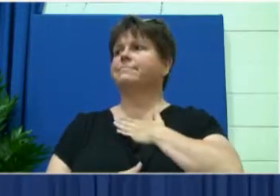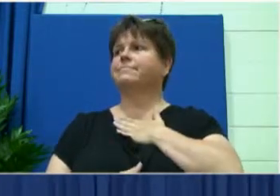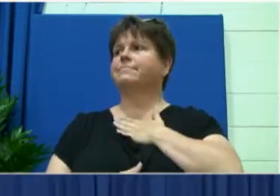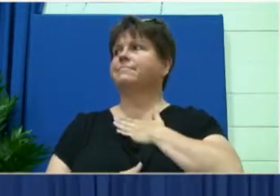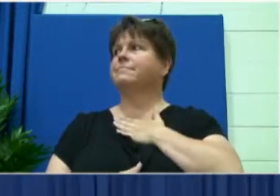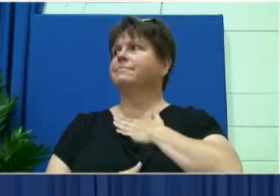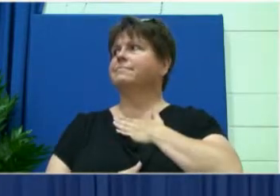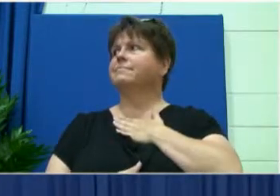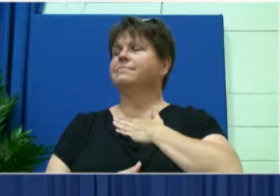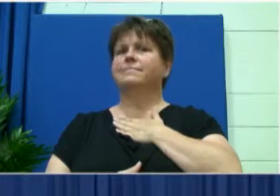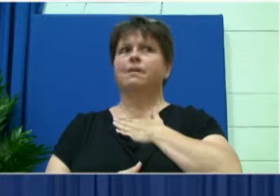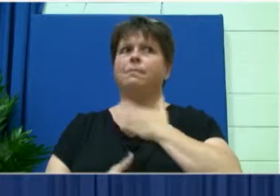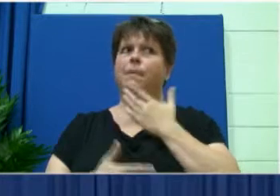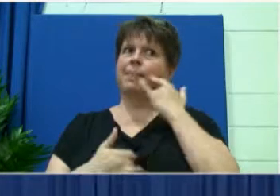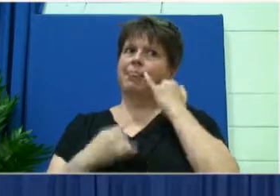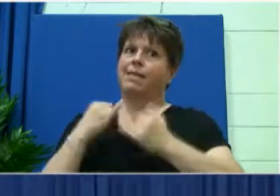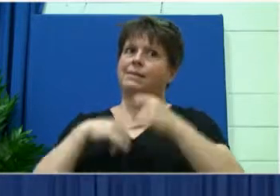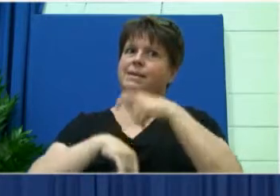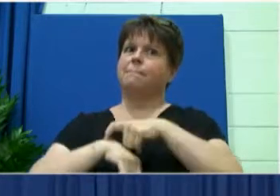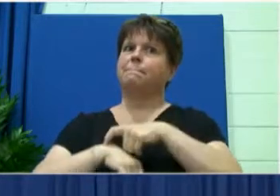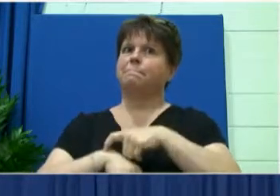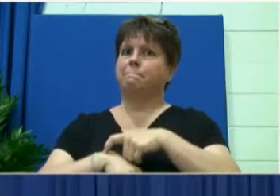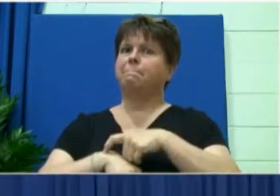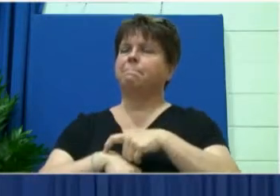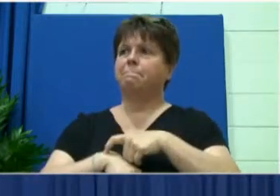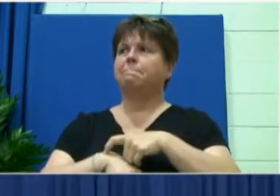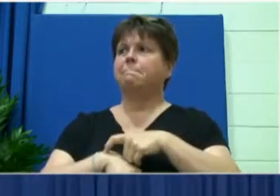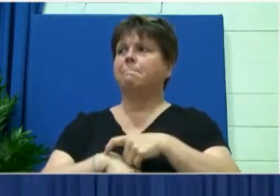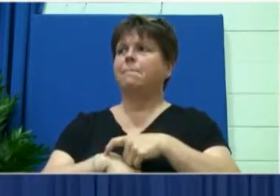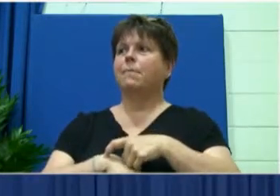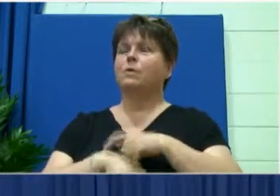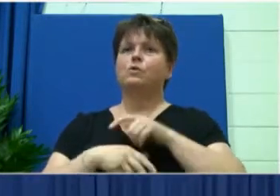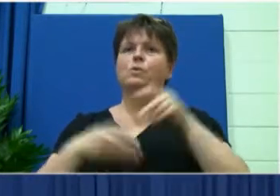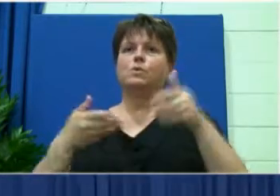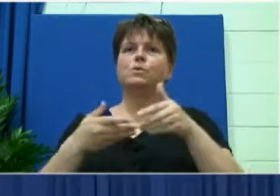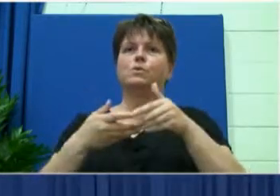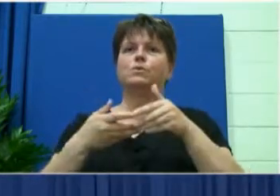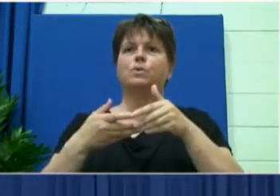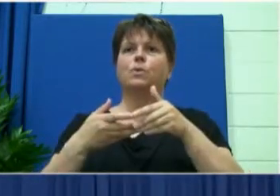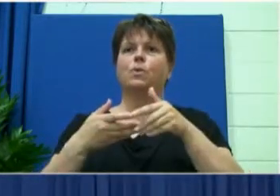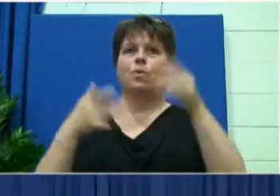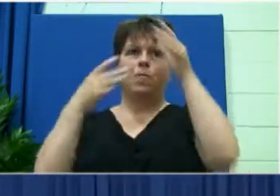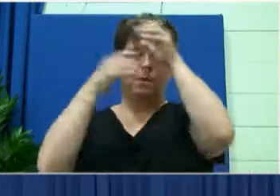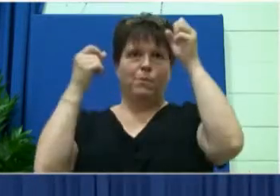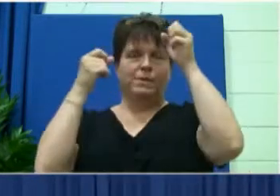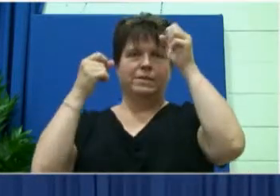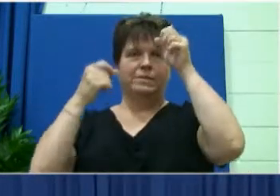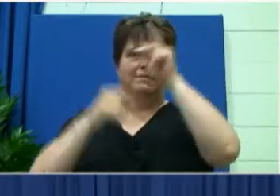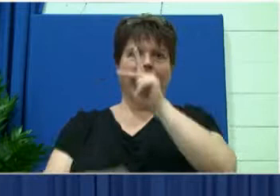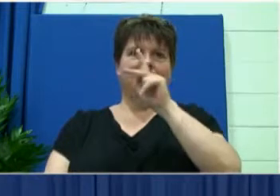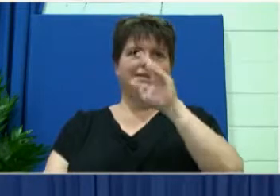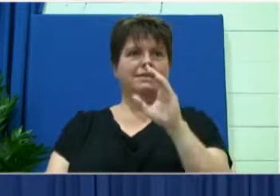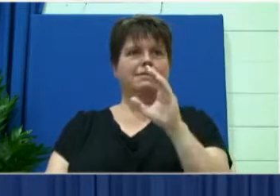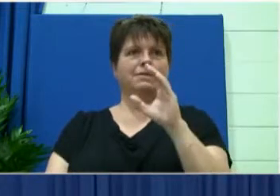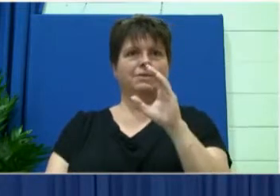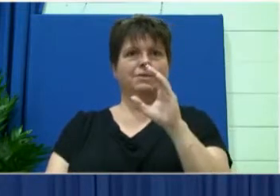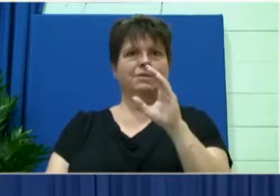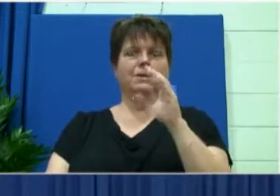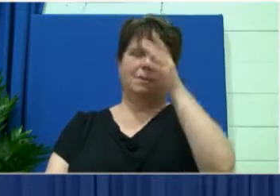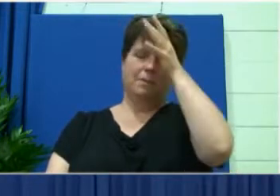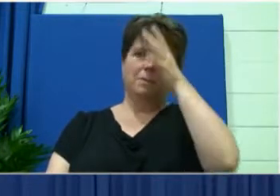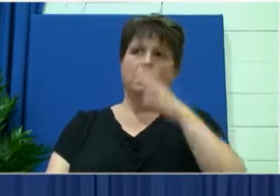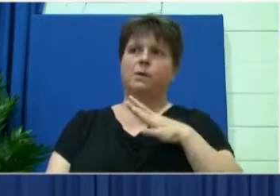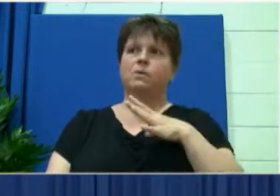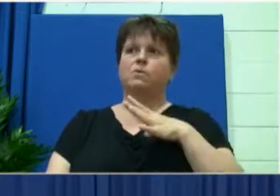I guess for the last time, to introduce you to the president of Kaskaskia College, a